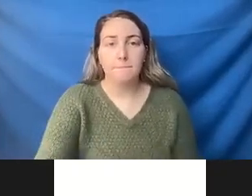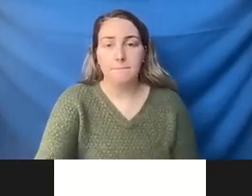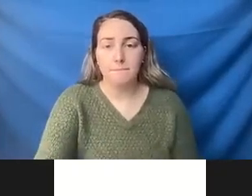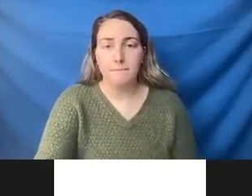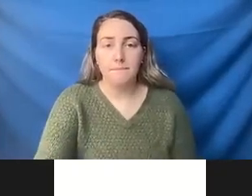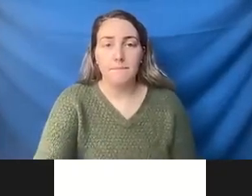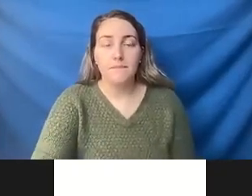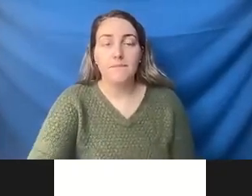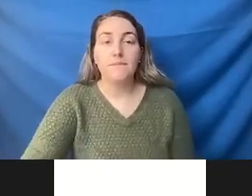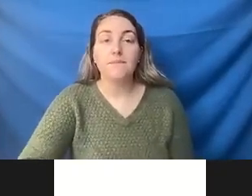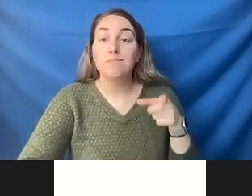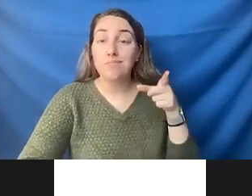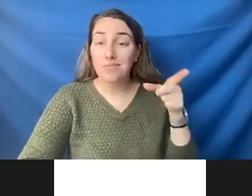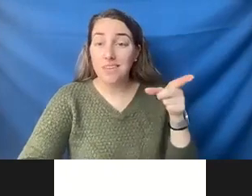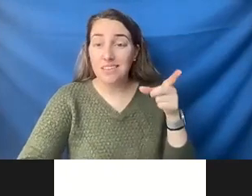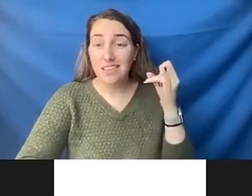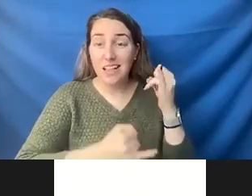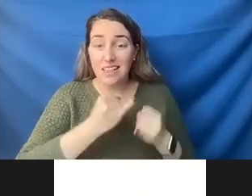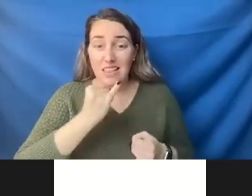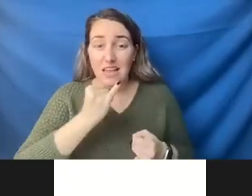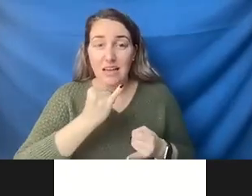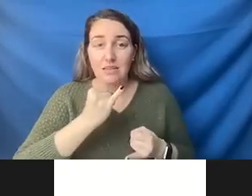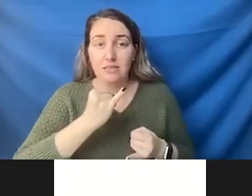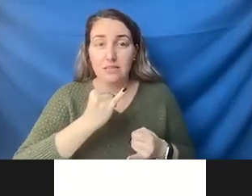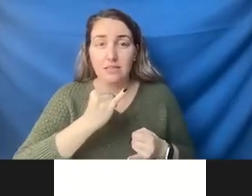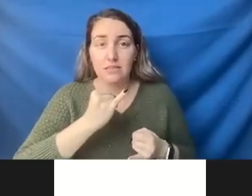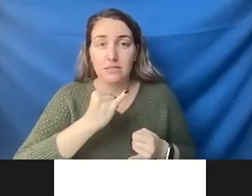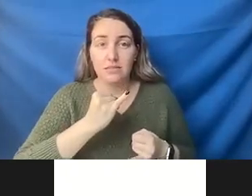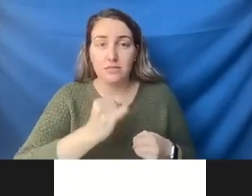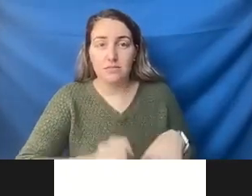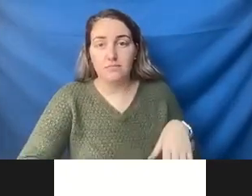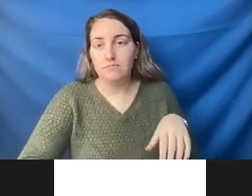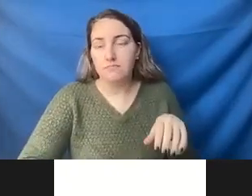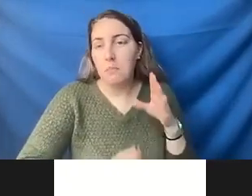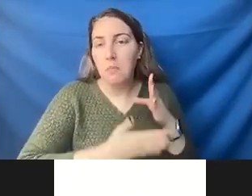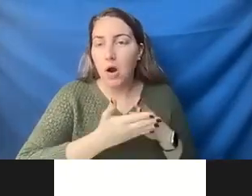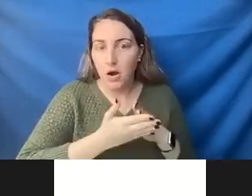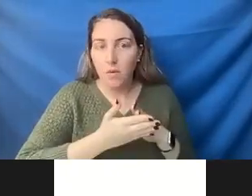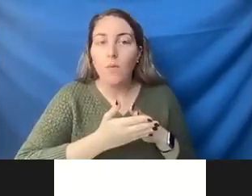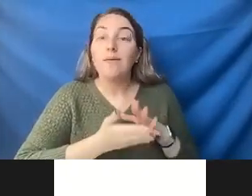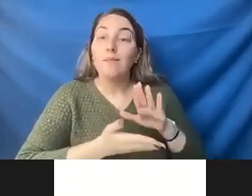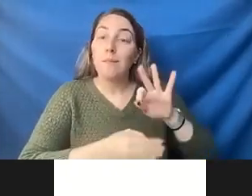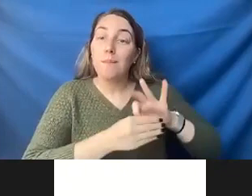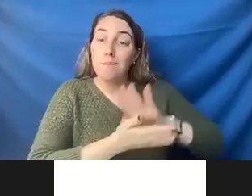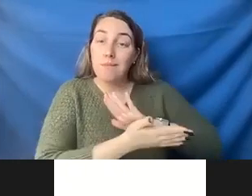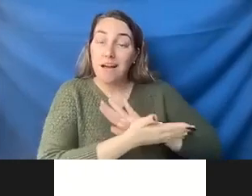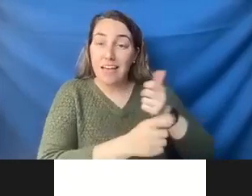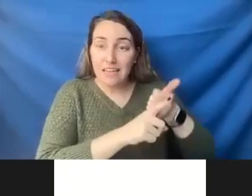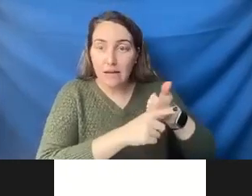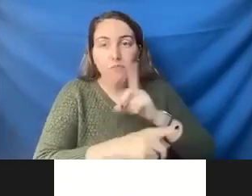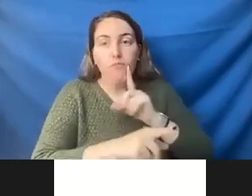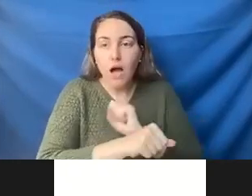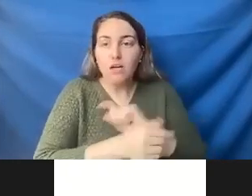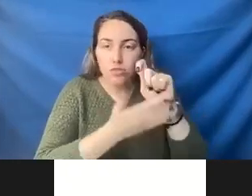If you wish to And this mark is your the ballot last again, stage press when the square ballot is select actually key. being Your marked. ballot will be marked in accordance with your selections and returned to you